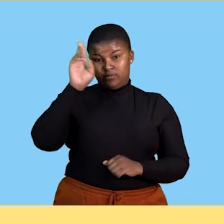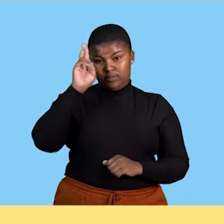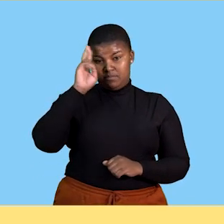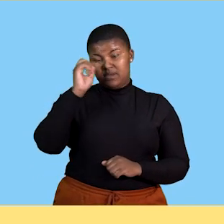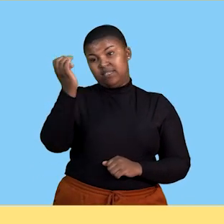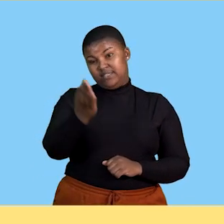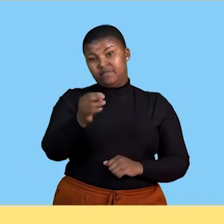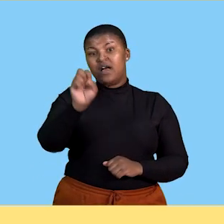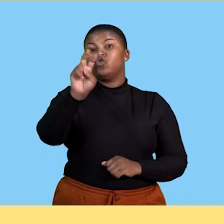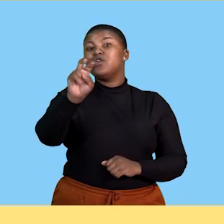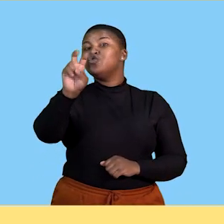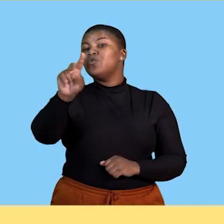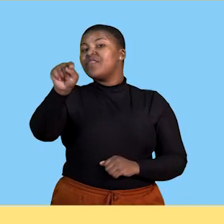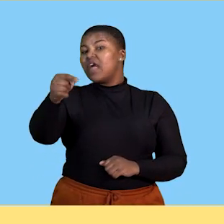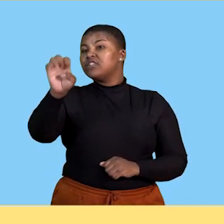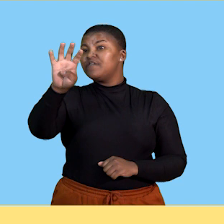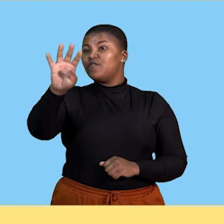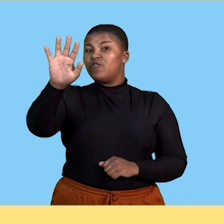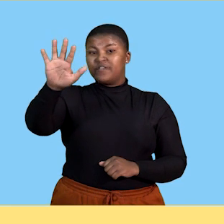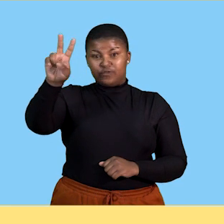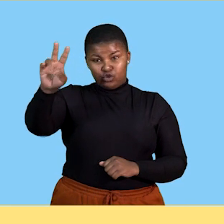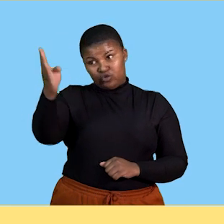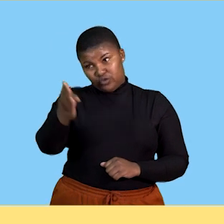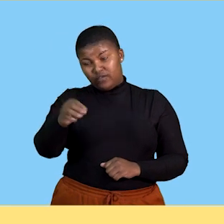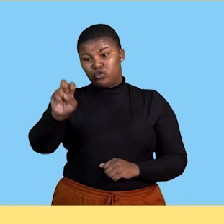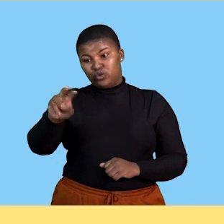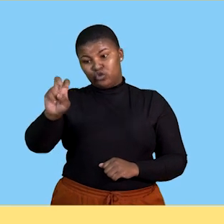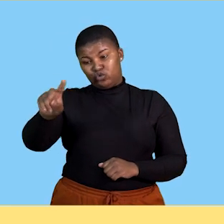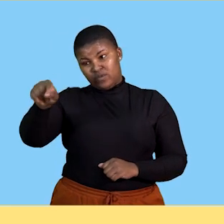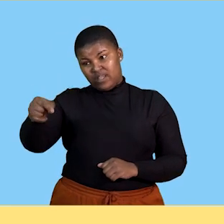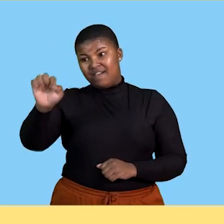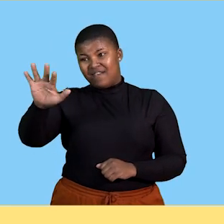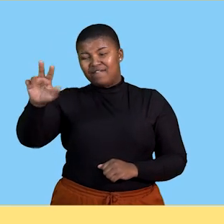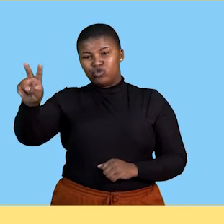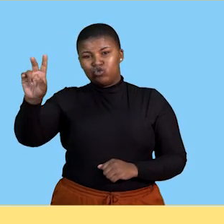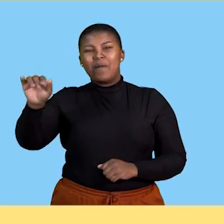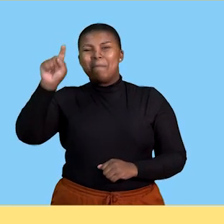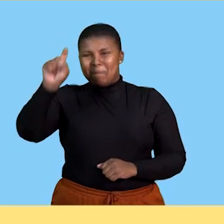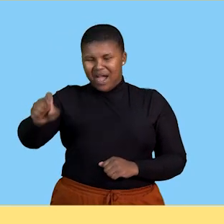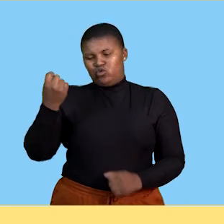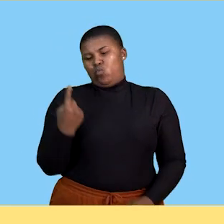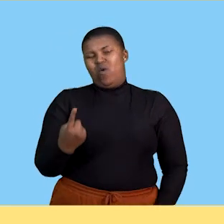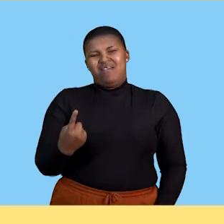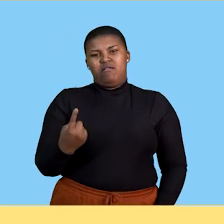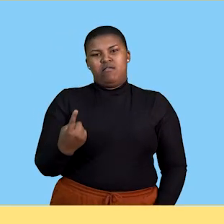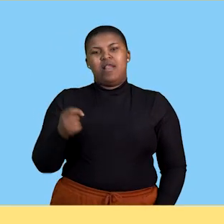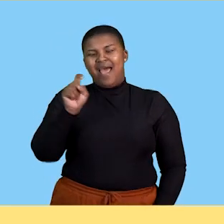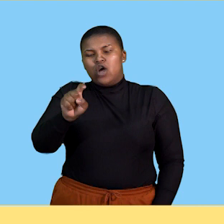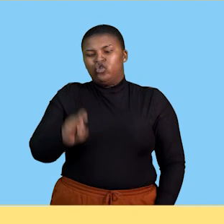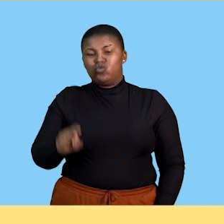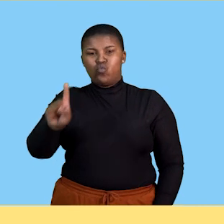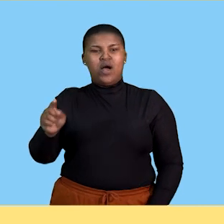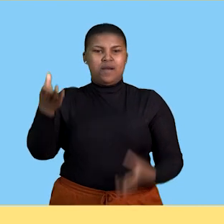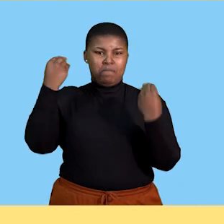say it again, 22,452 by 22,452, you get the 1. Your ratio has to be